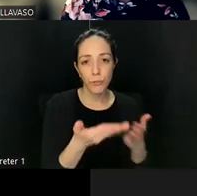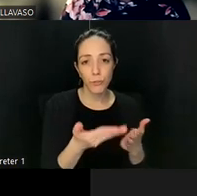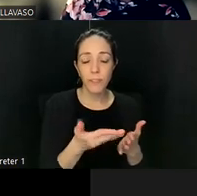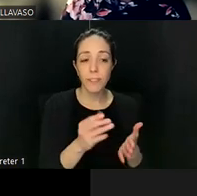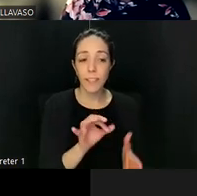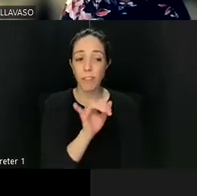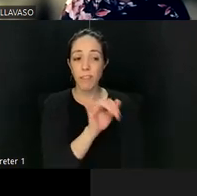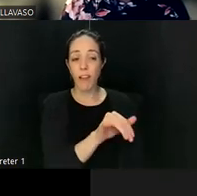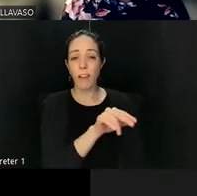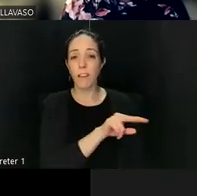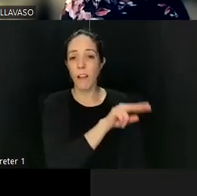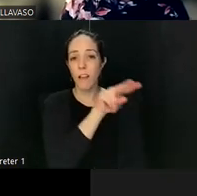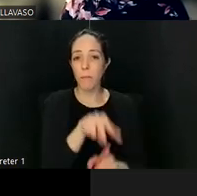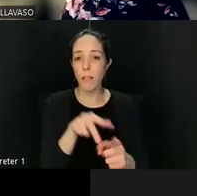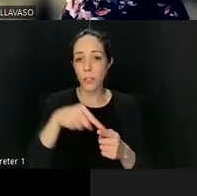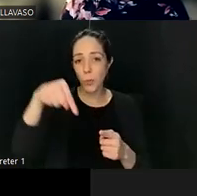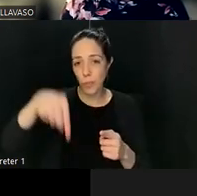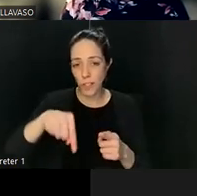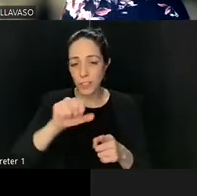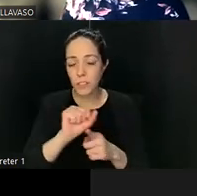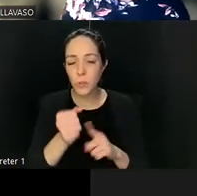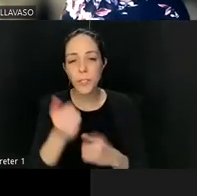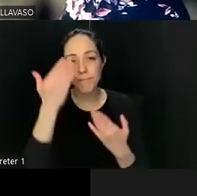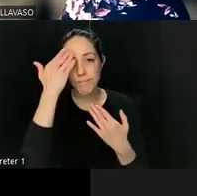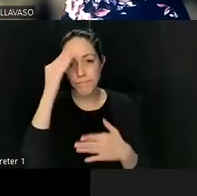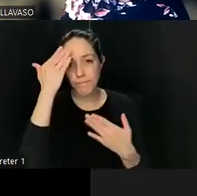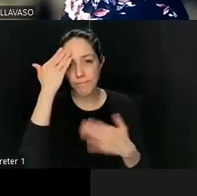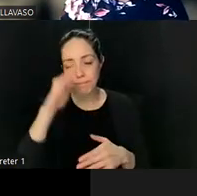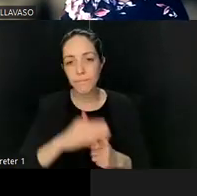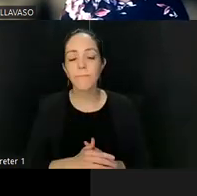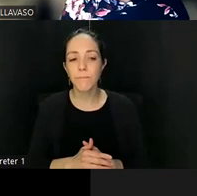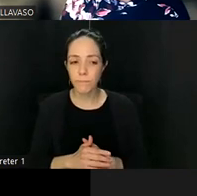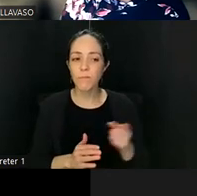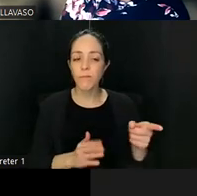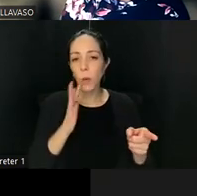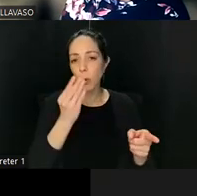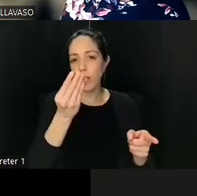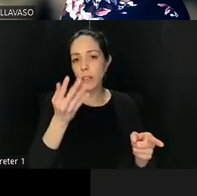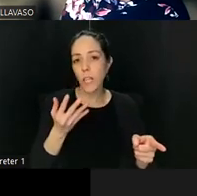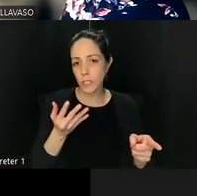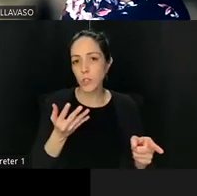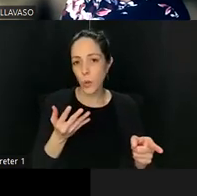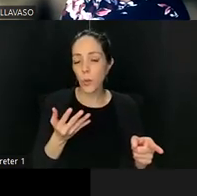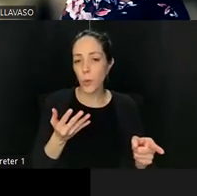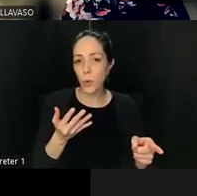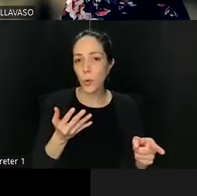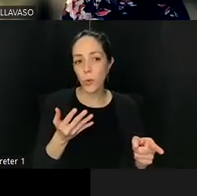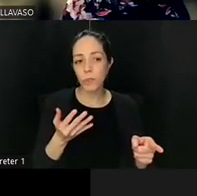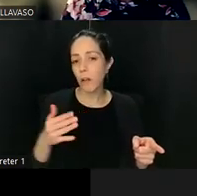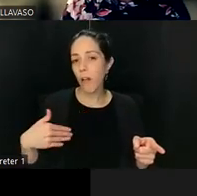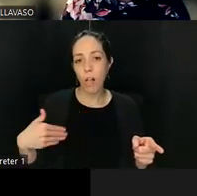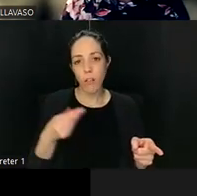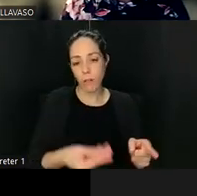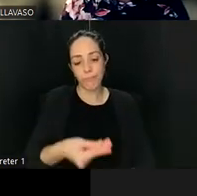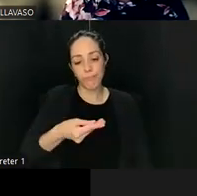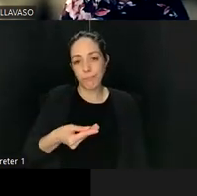A, apply in this scenario, and B, they didn't give a specific citation, so we can't look at where that exactly exists